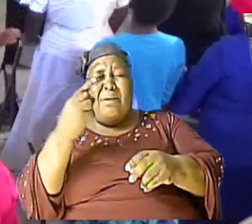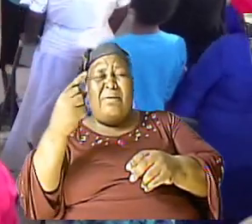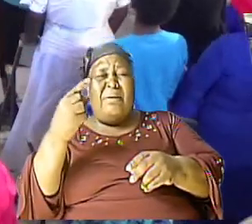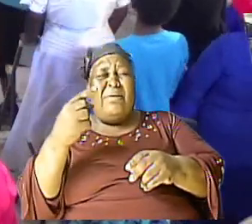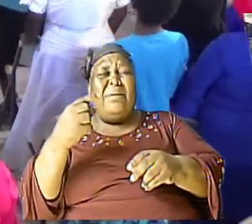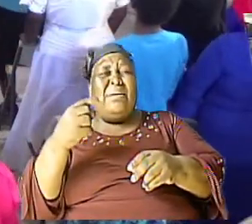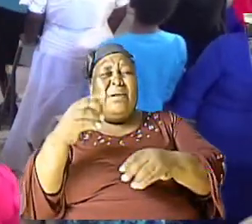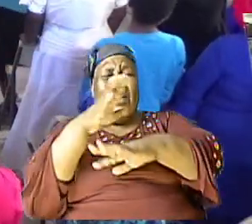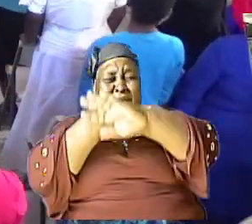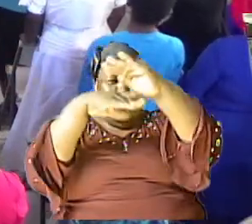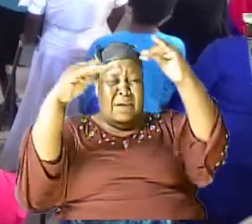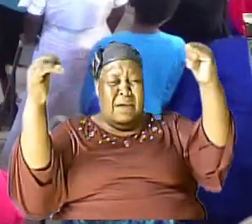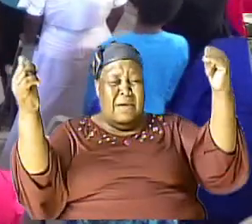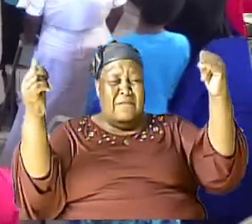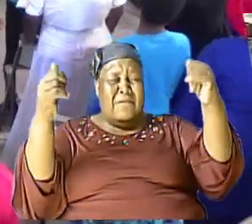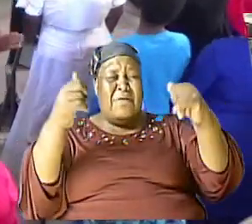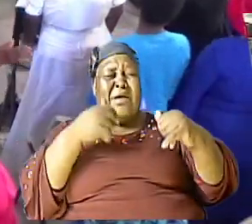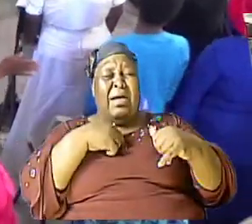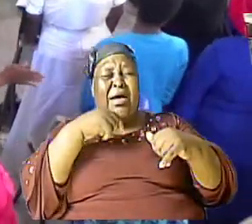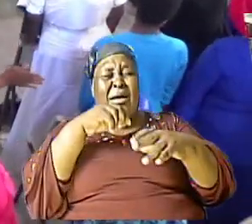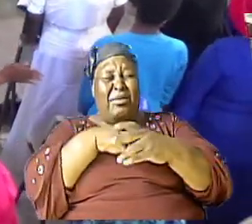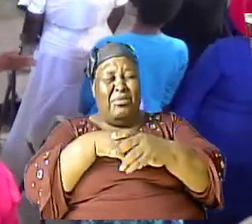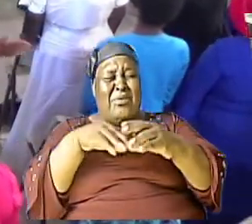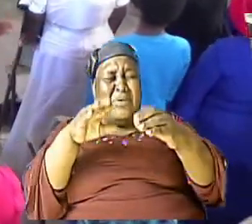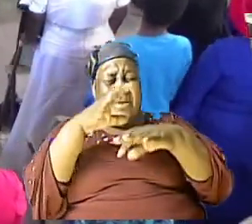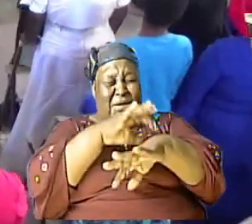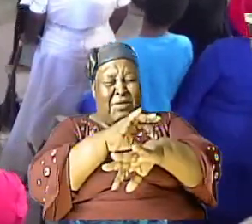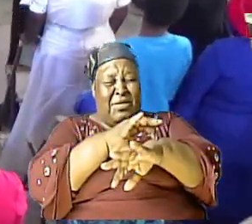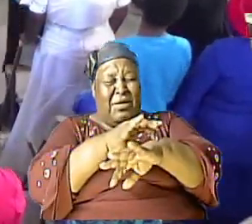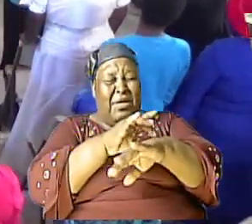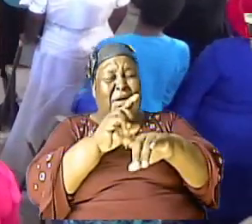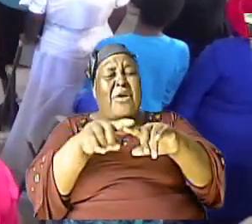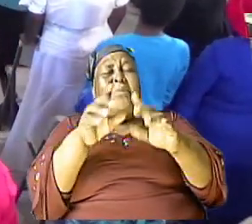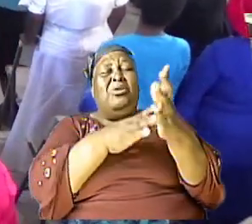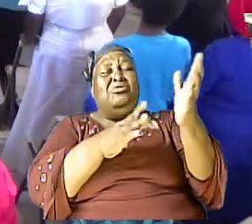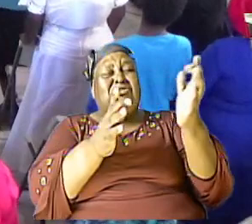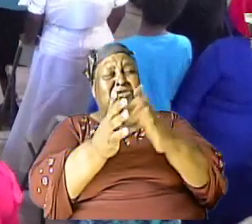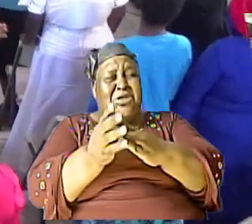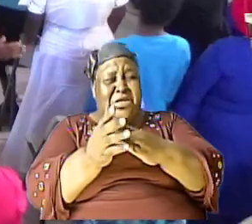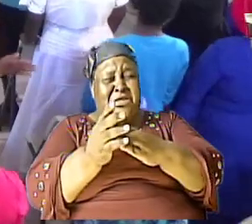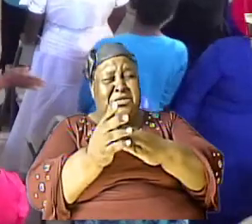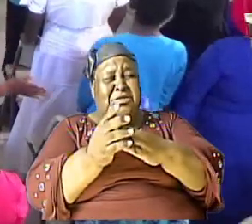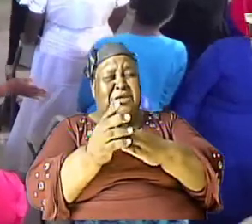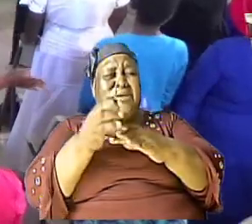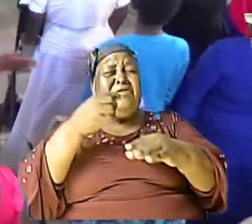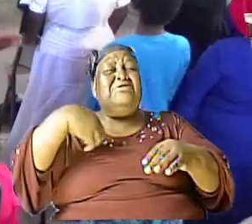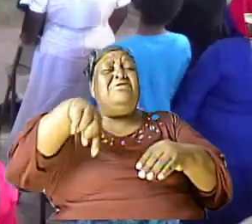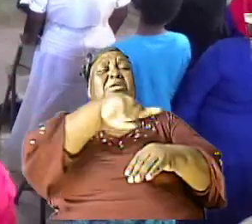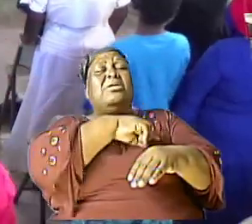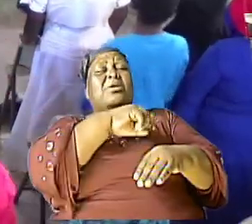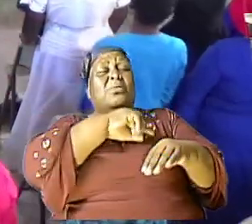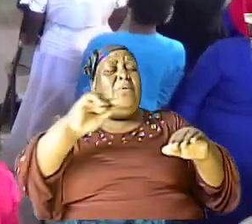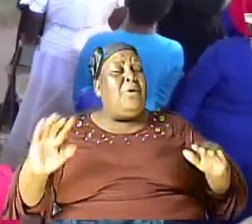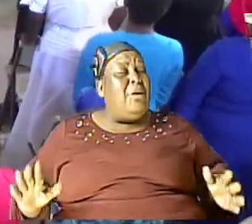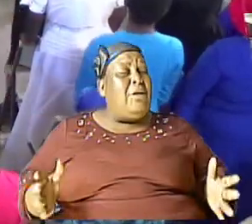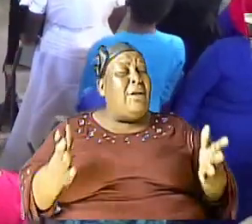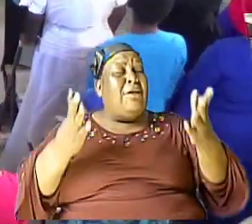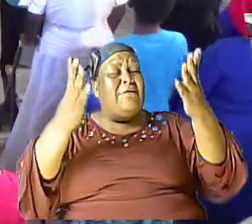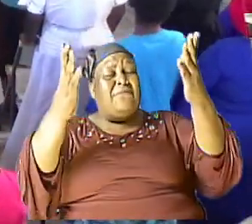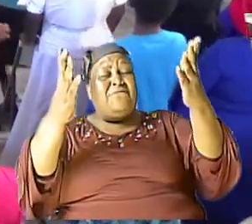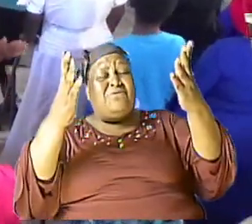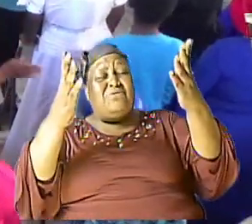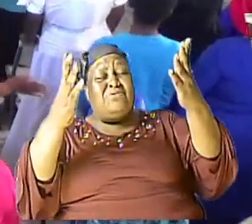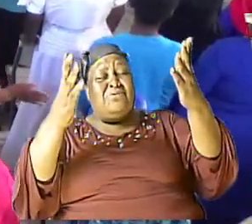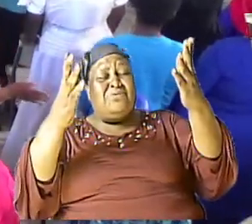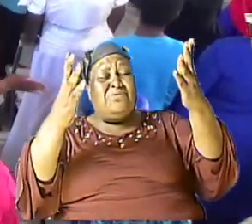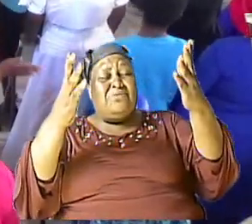are Omega. You are the beginning. You are the end. And we exalt you this morning. And we declare